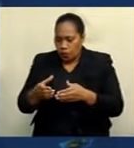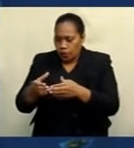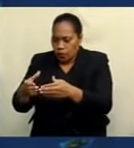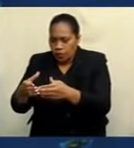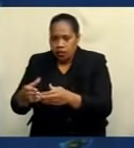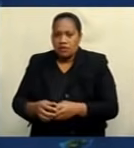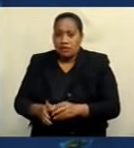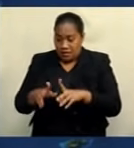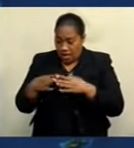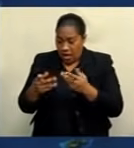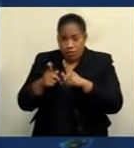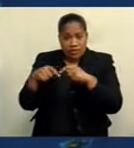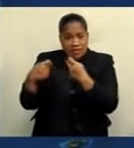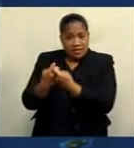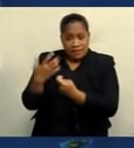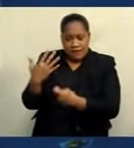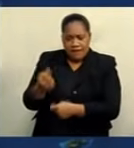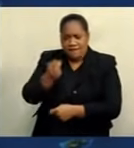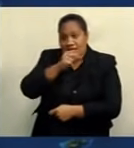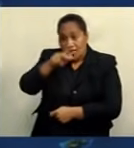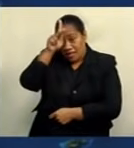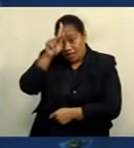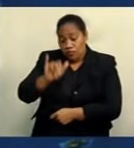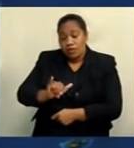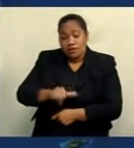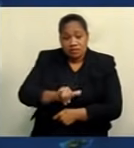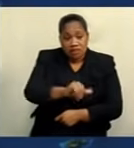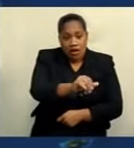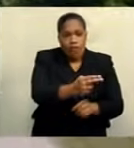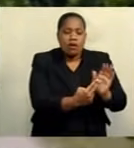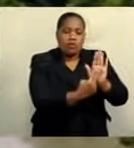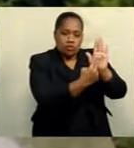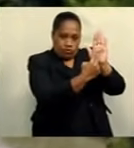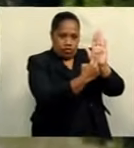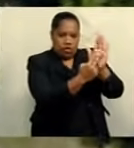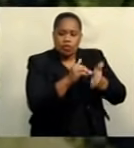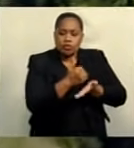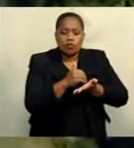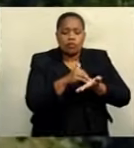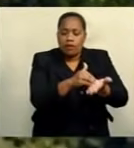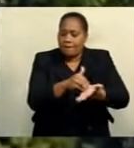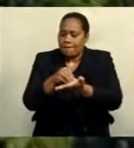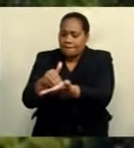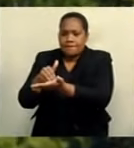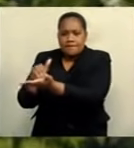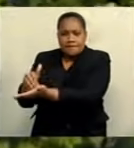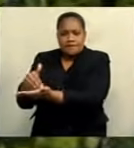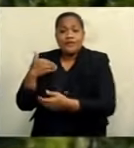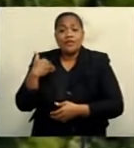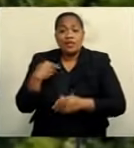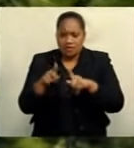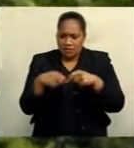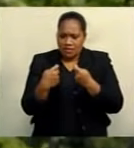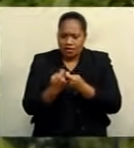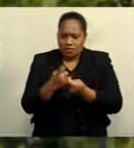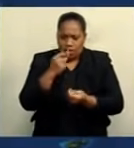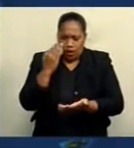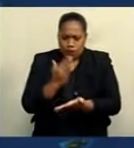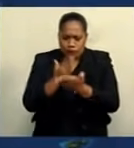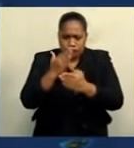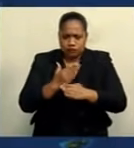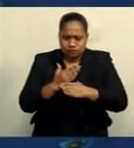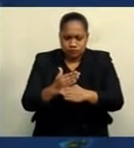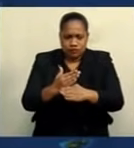Teams are now in Kandavu, Yasawa and the north to assist the health teams in these areas to stop the transmission. People will be put